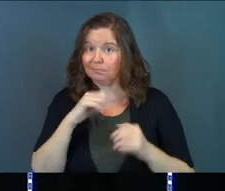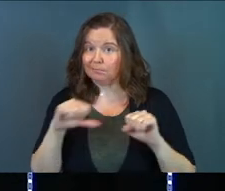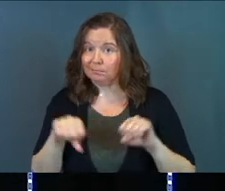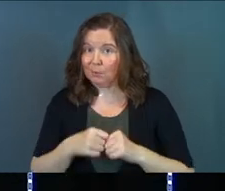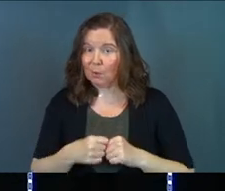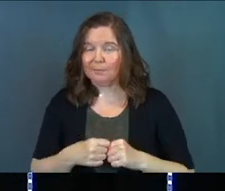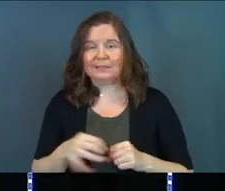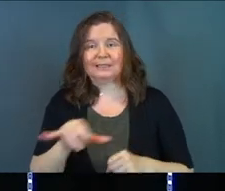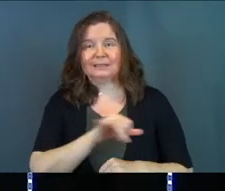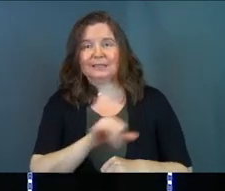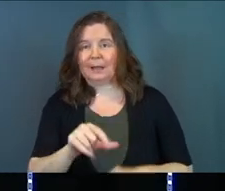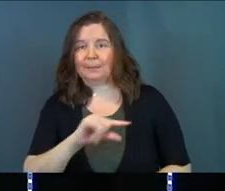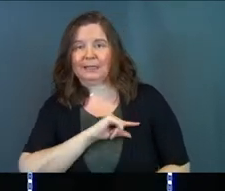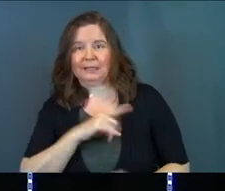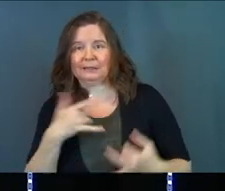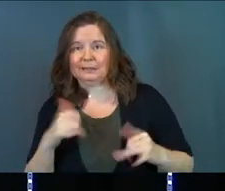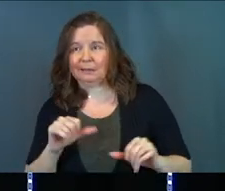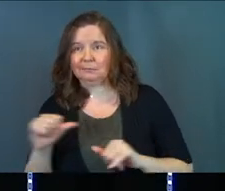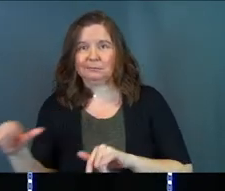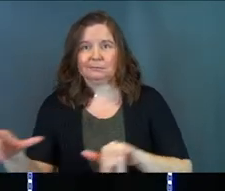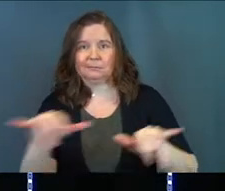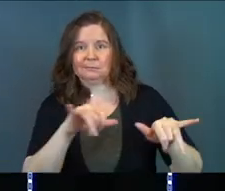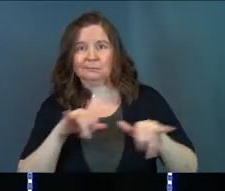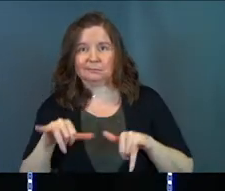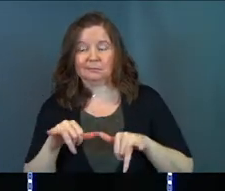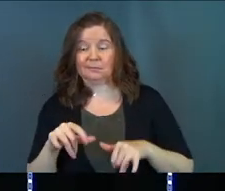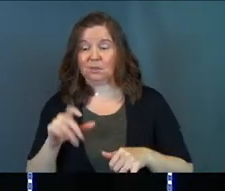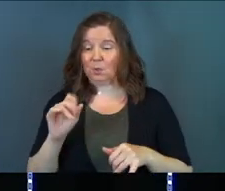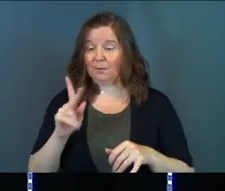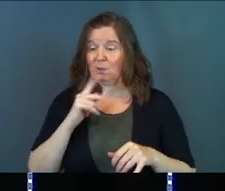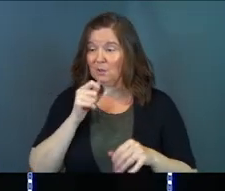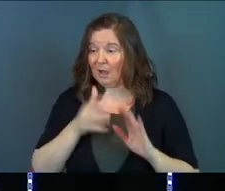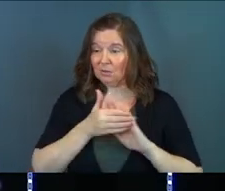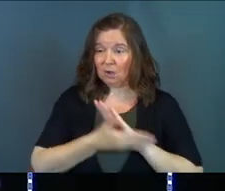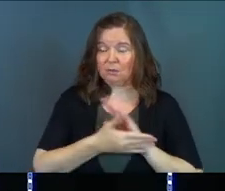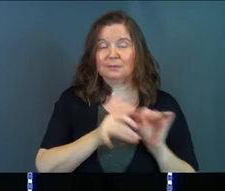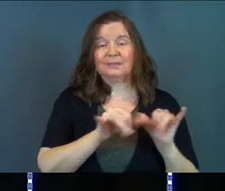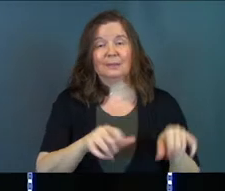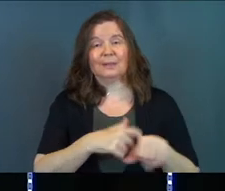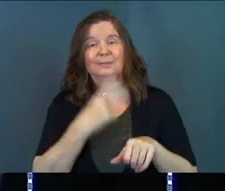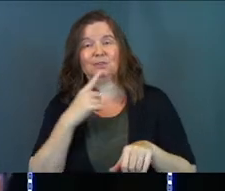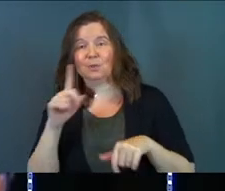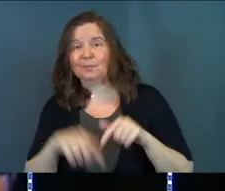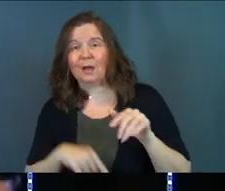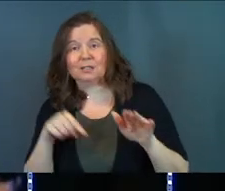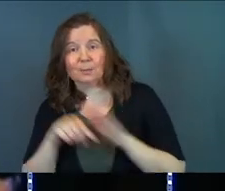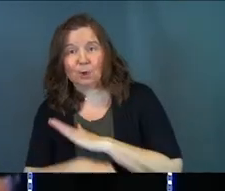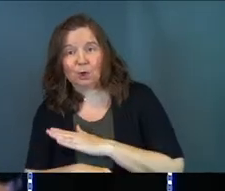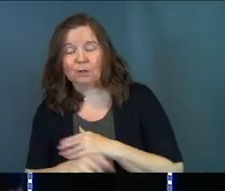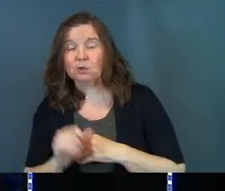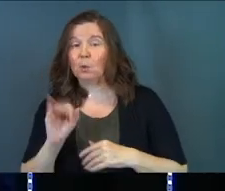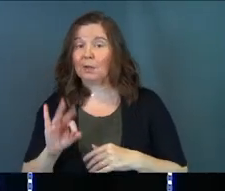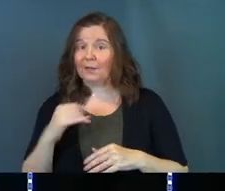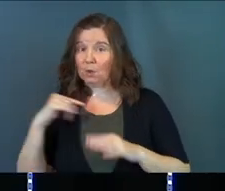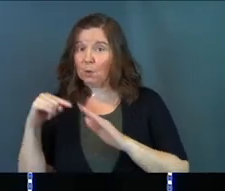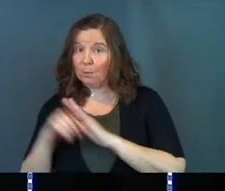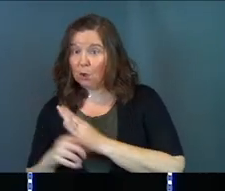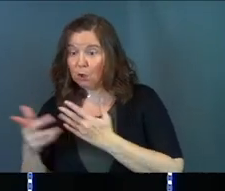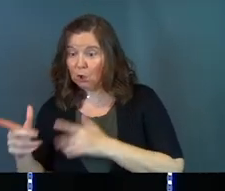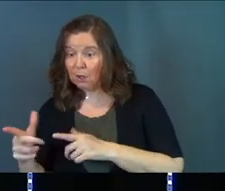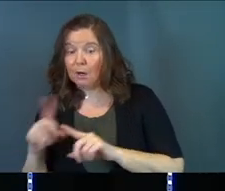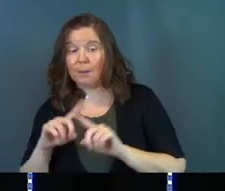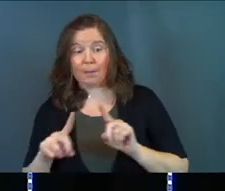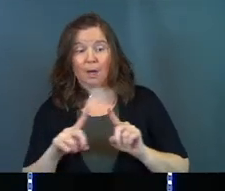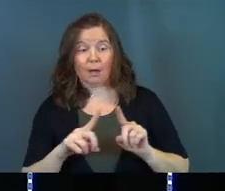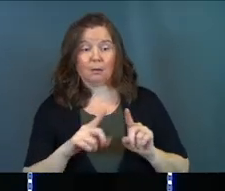broken all of God's laws. For the same God who said you must not commit adultery also said you must not murder. So if you murder someone